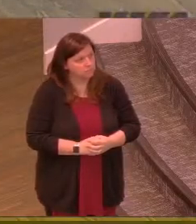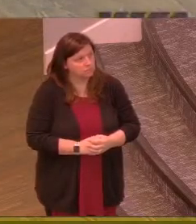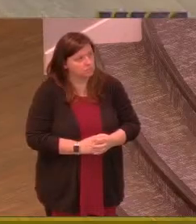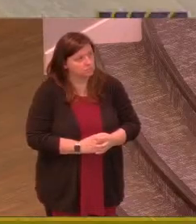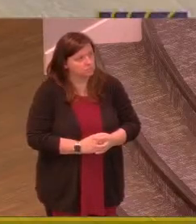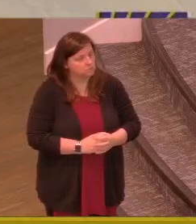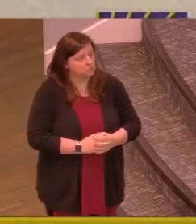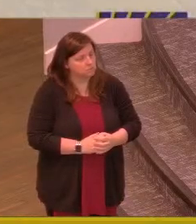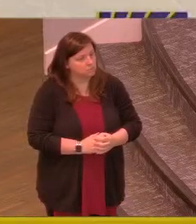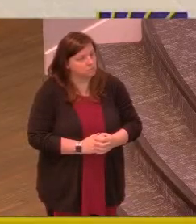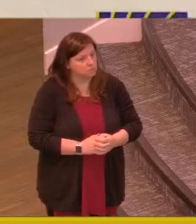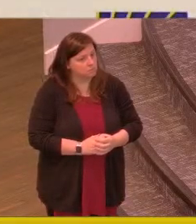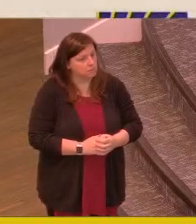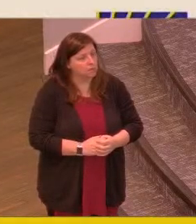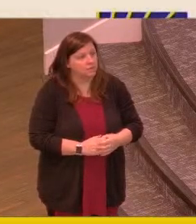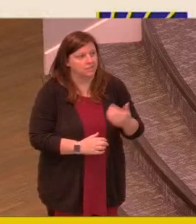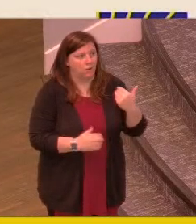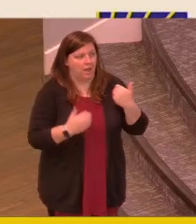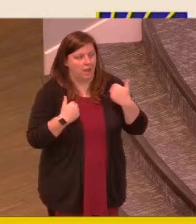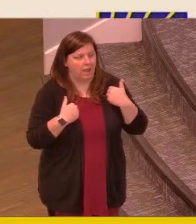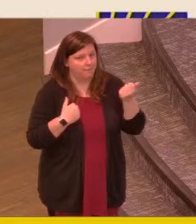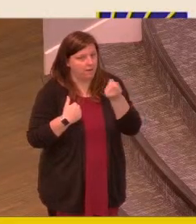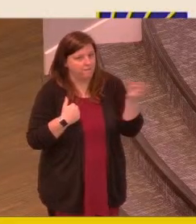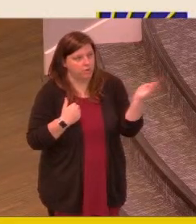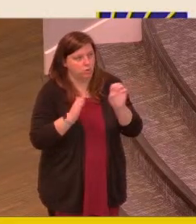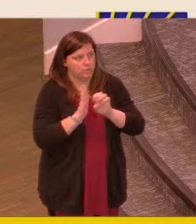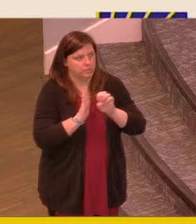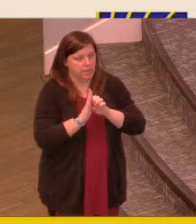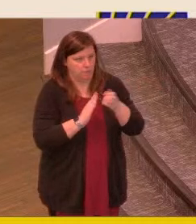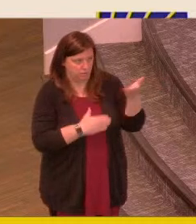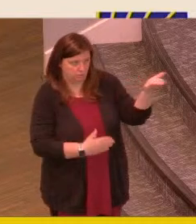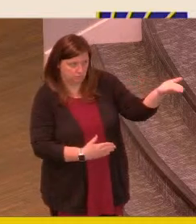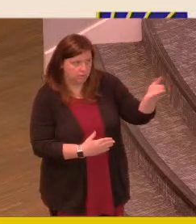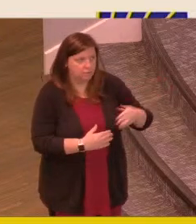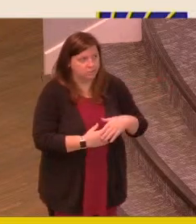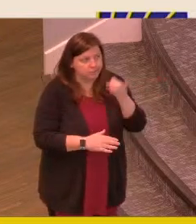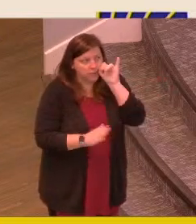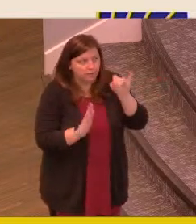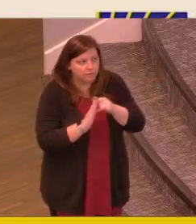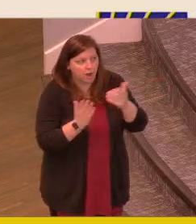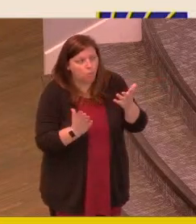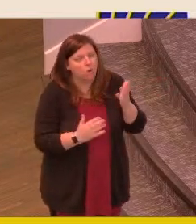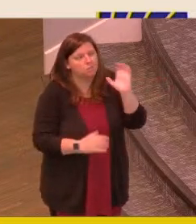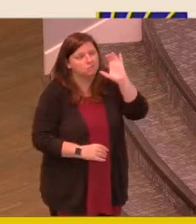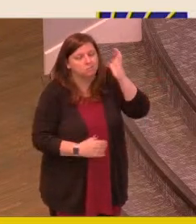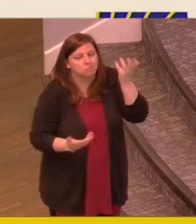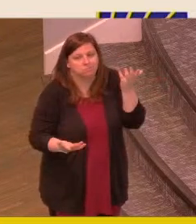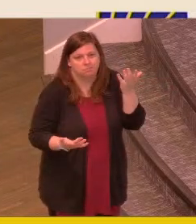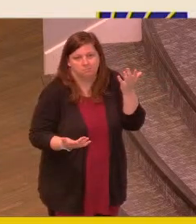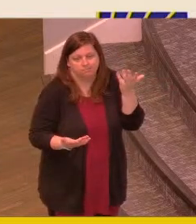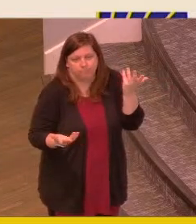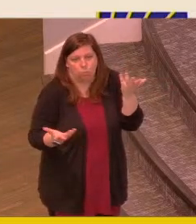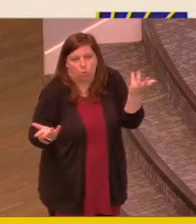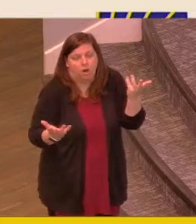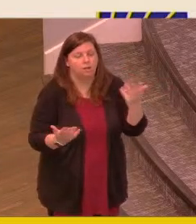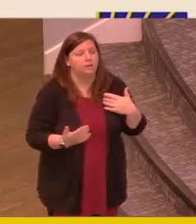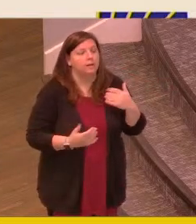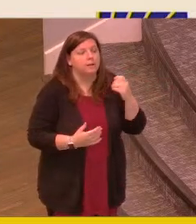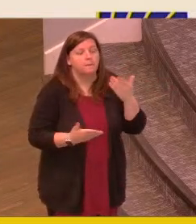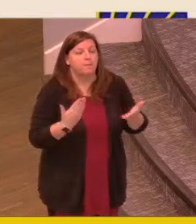I came up with some examples just to help identify what we're looking for here. Maybe you have some ideas about